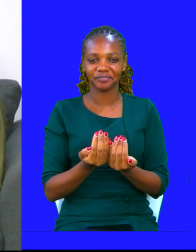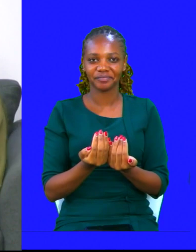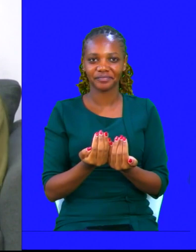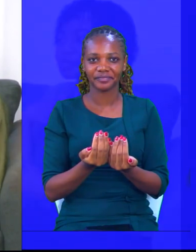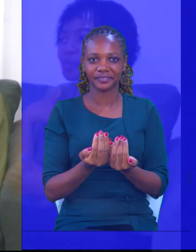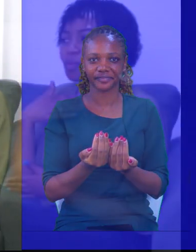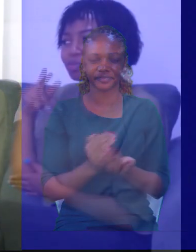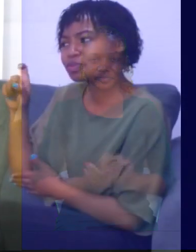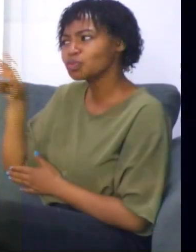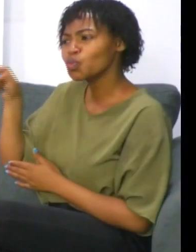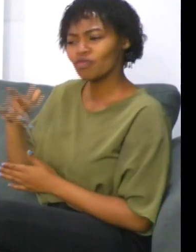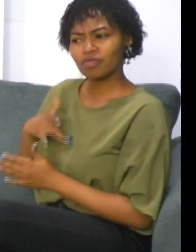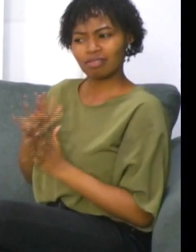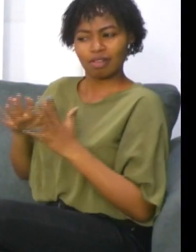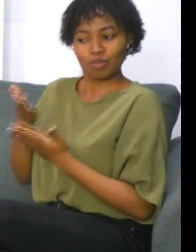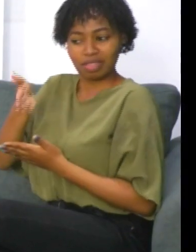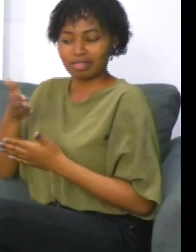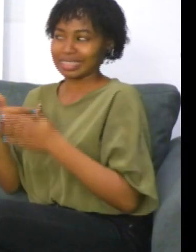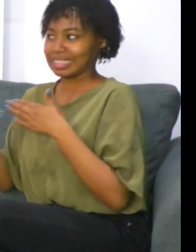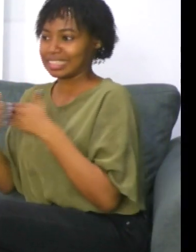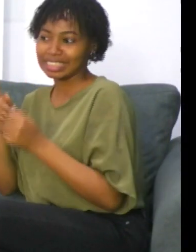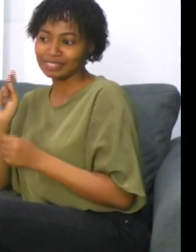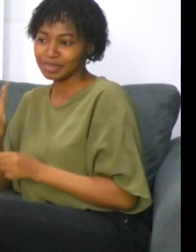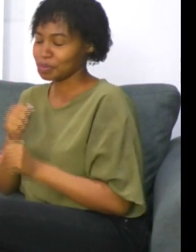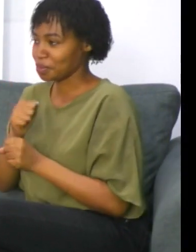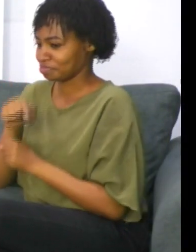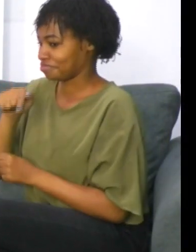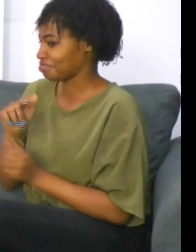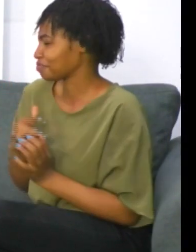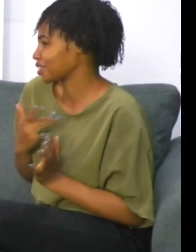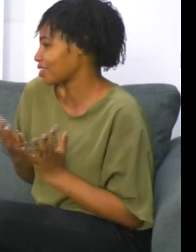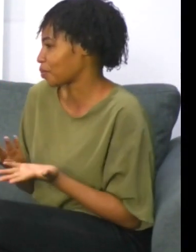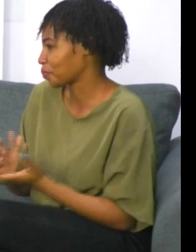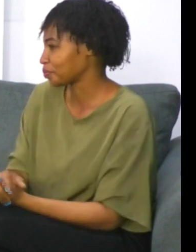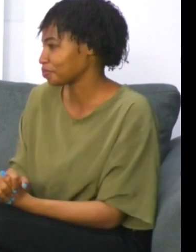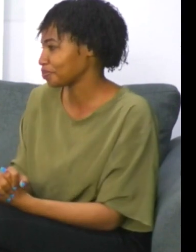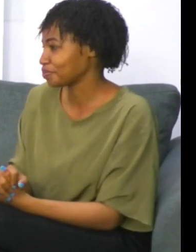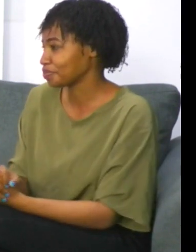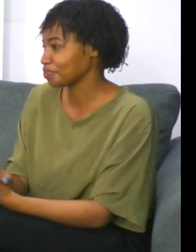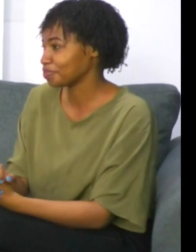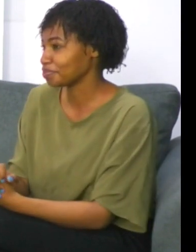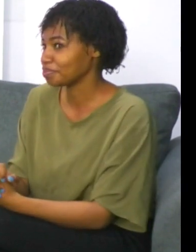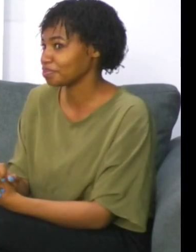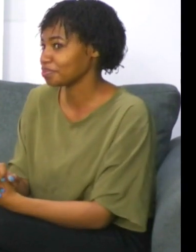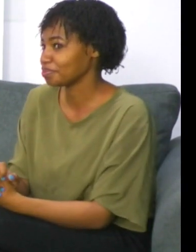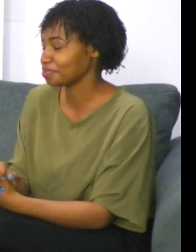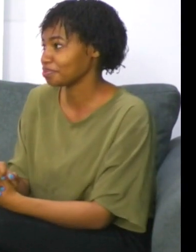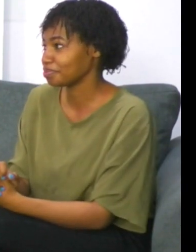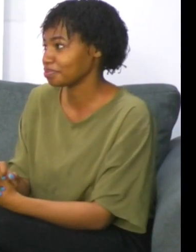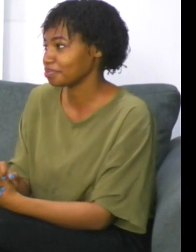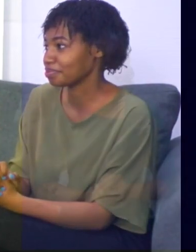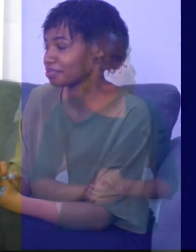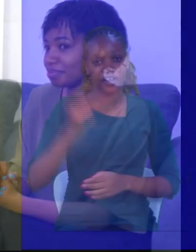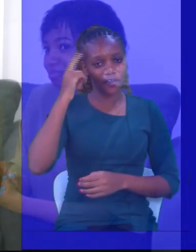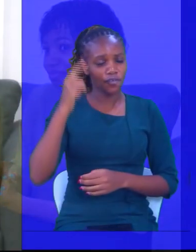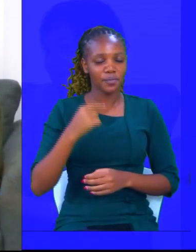Oh, that is interesting. Maybe would you tell us how does it feel working at Science TV? For me,